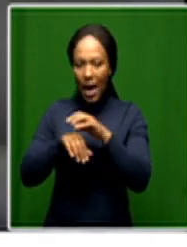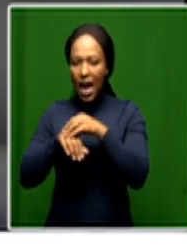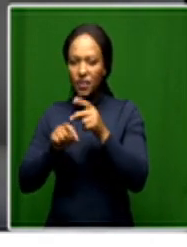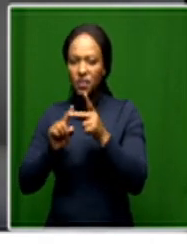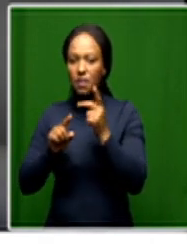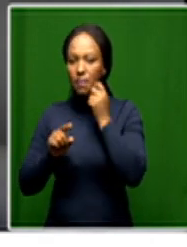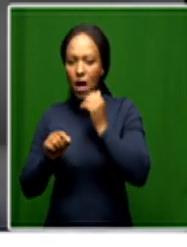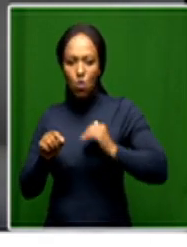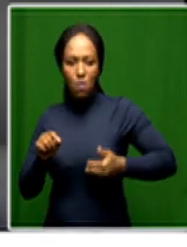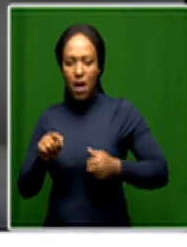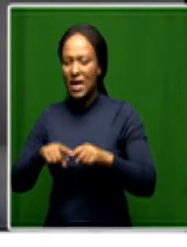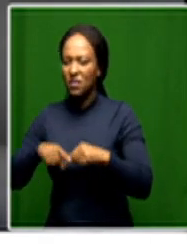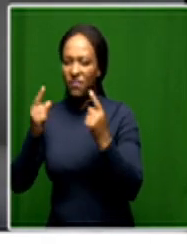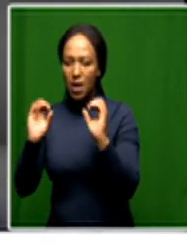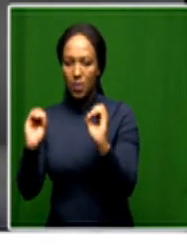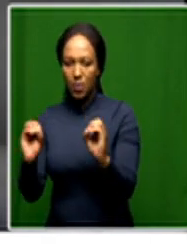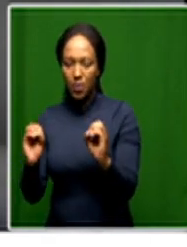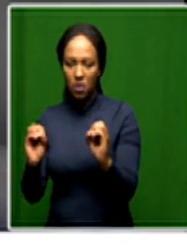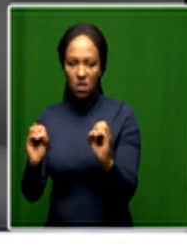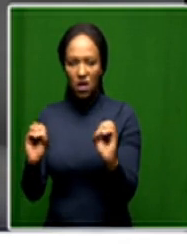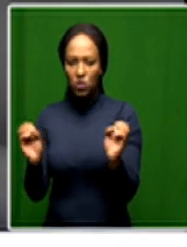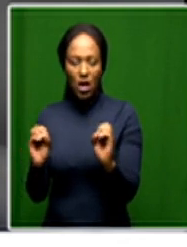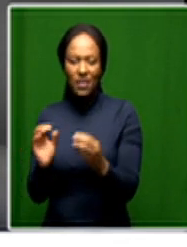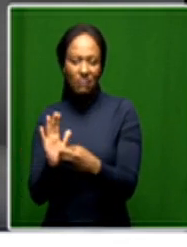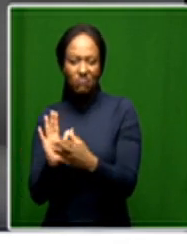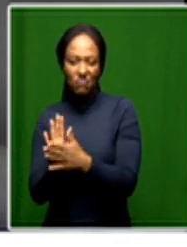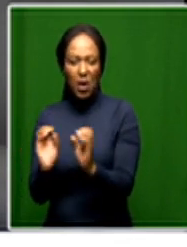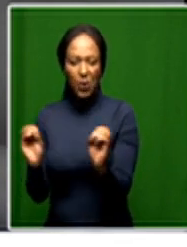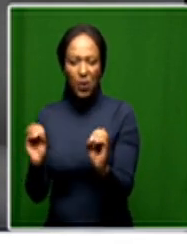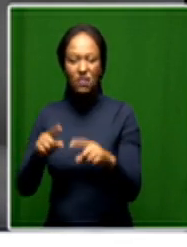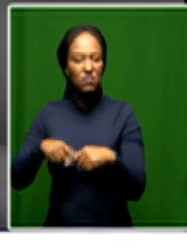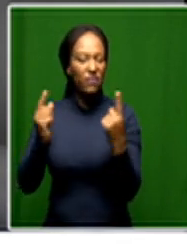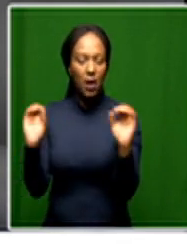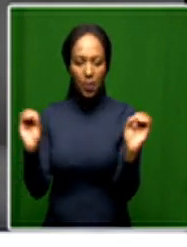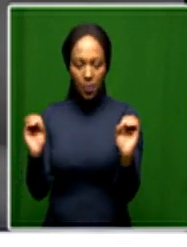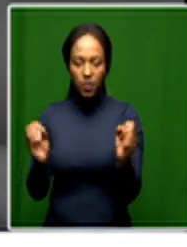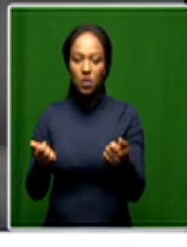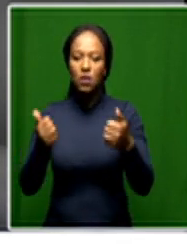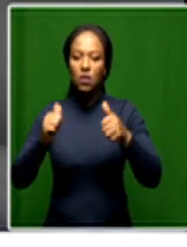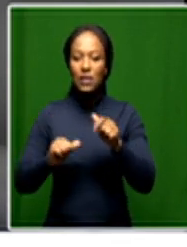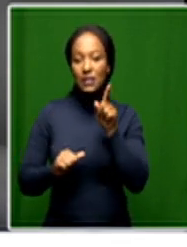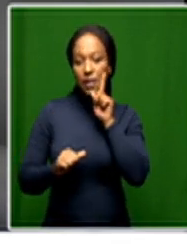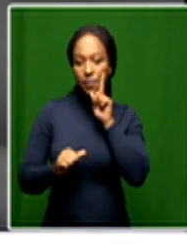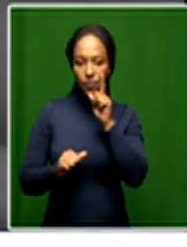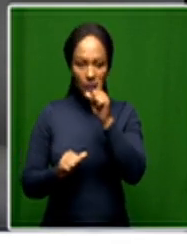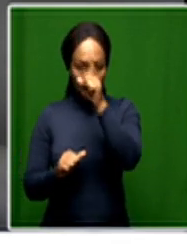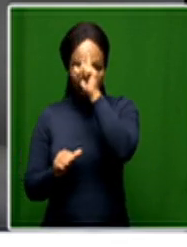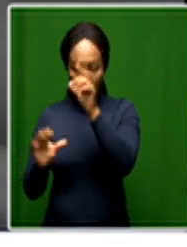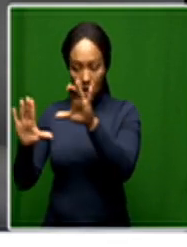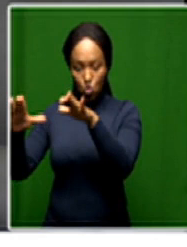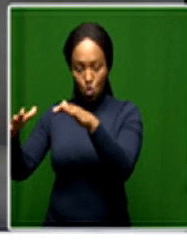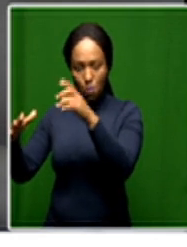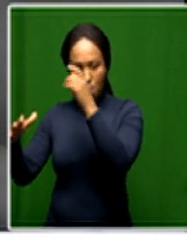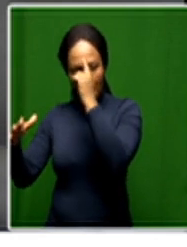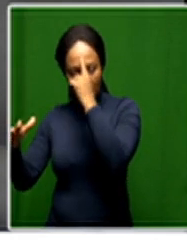gender. And that's why it's not really in any of the press releases. There was no difference between the two of those. Oh, and we also looked at blood group, sorry, and we found no